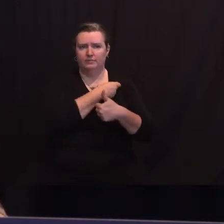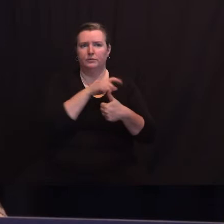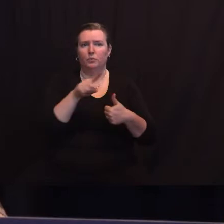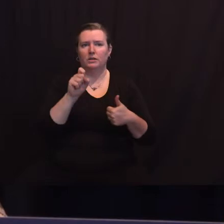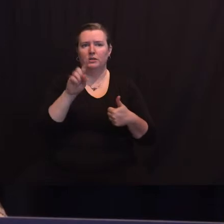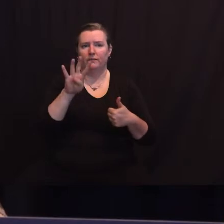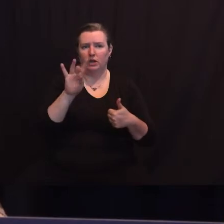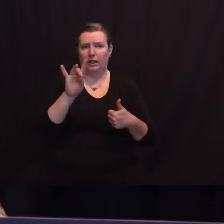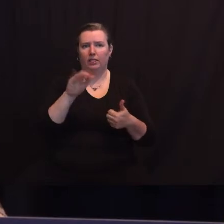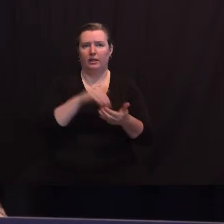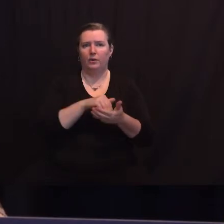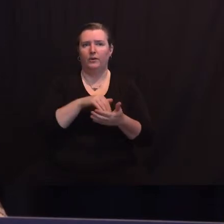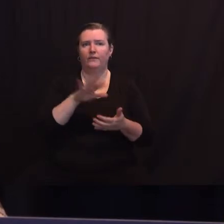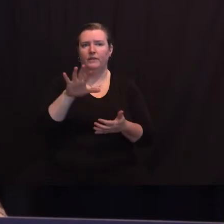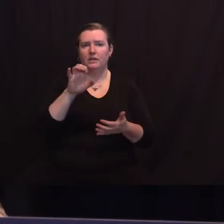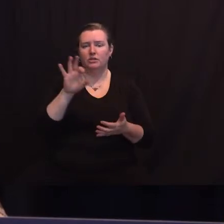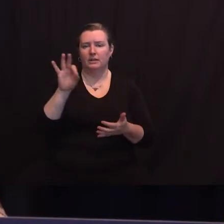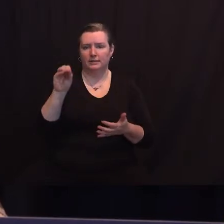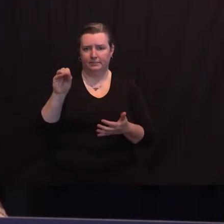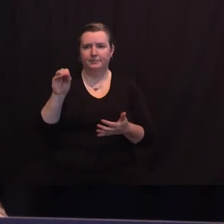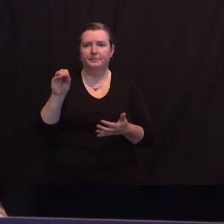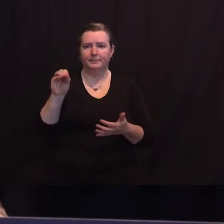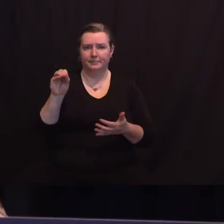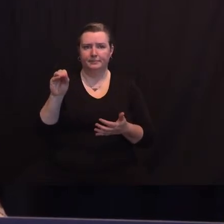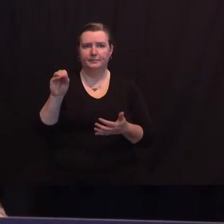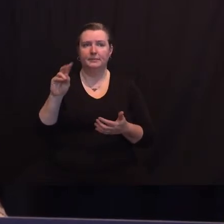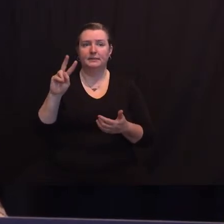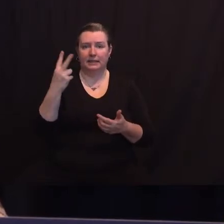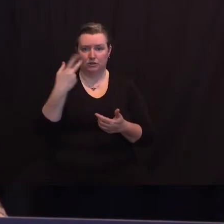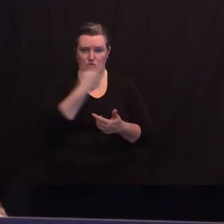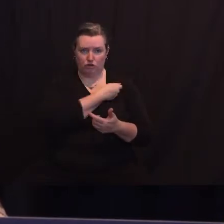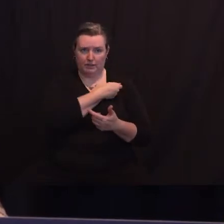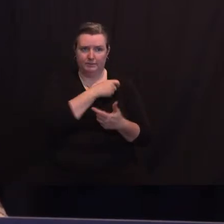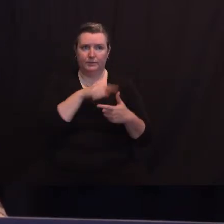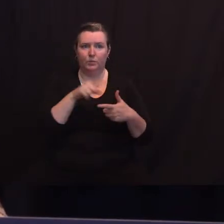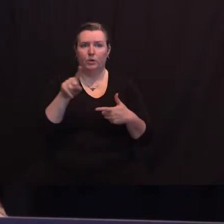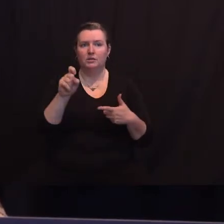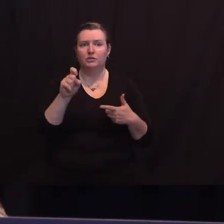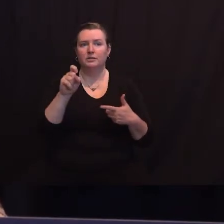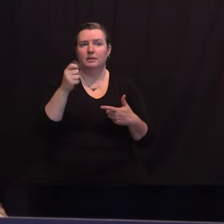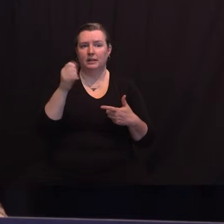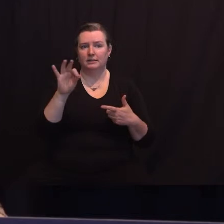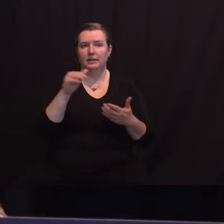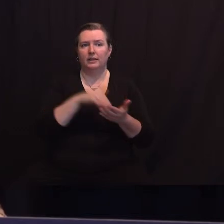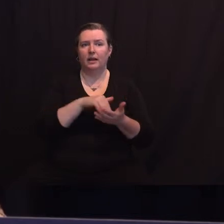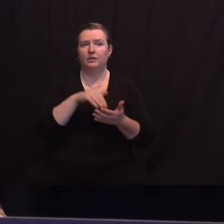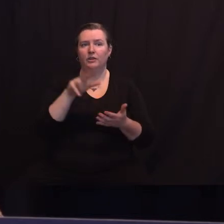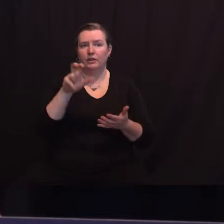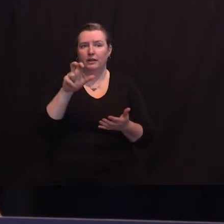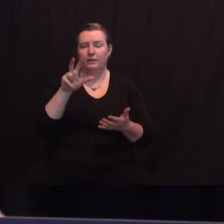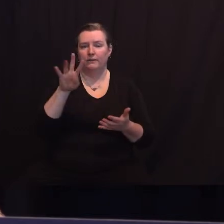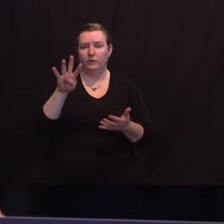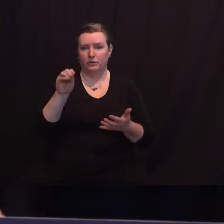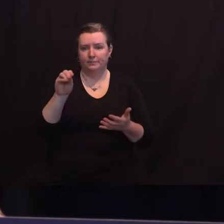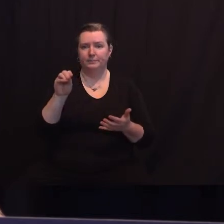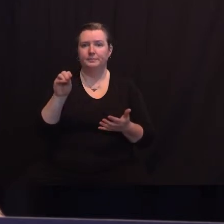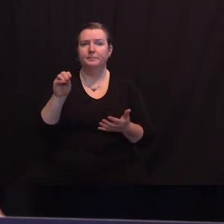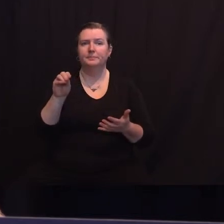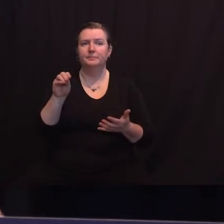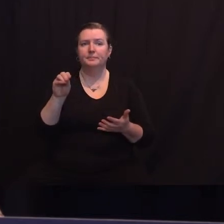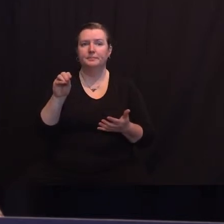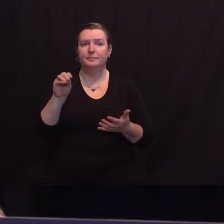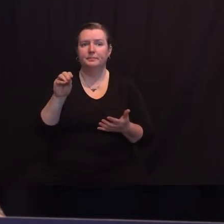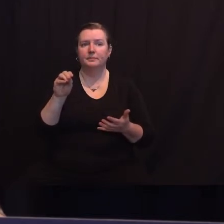148,590. Booster doses, 119,340. Moderna, stayed the